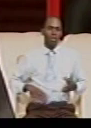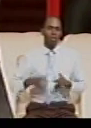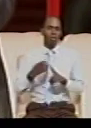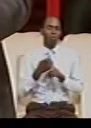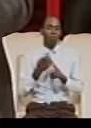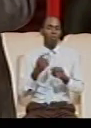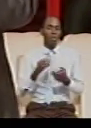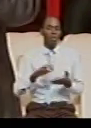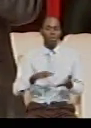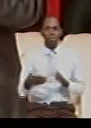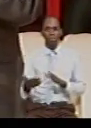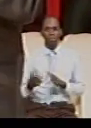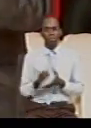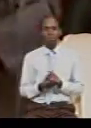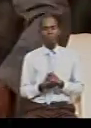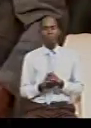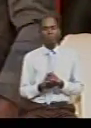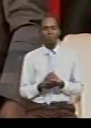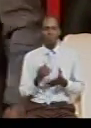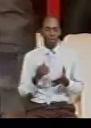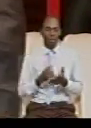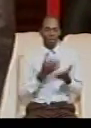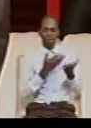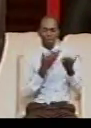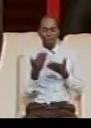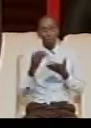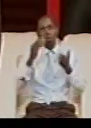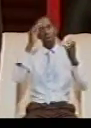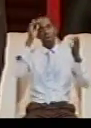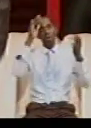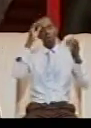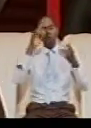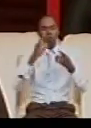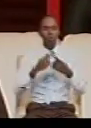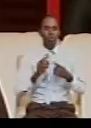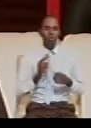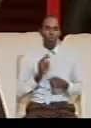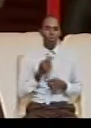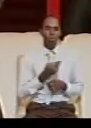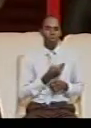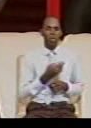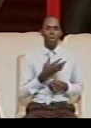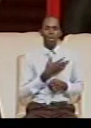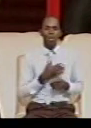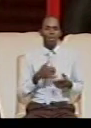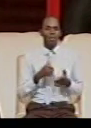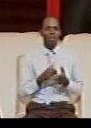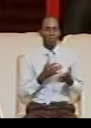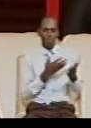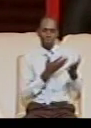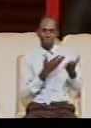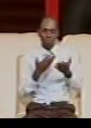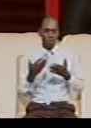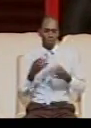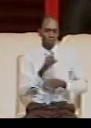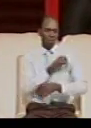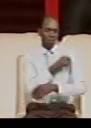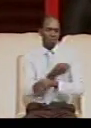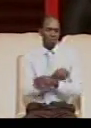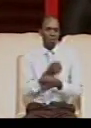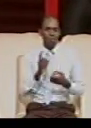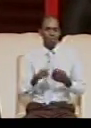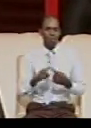dead. It brings hope to us, and it brings vitality into our